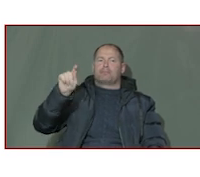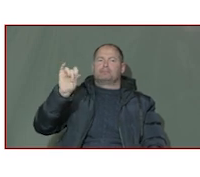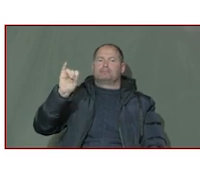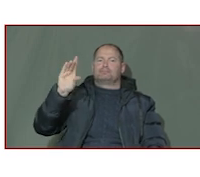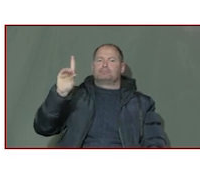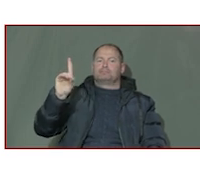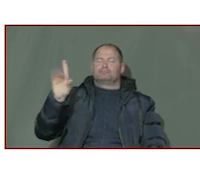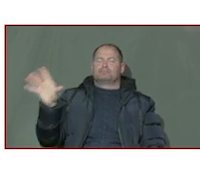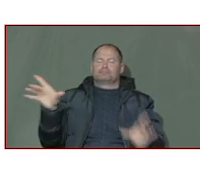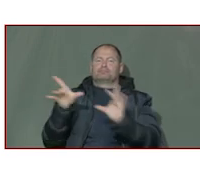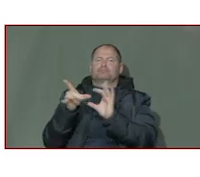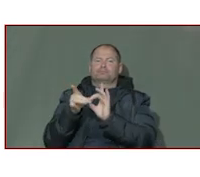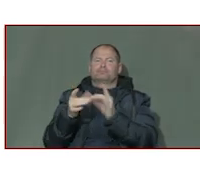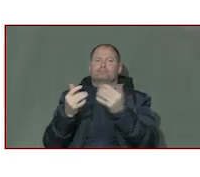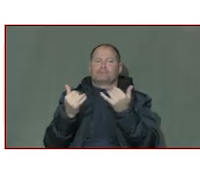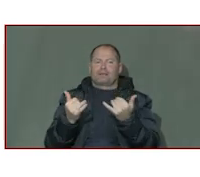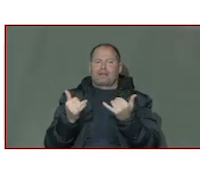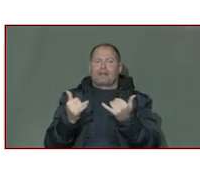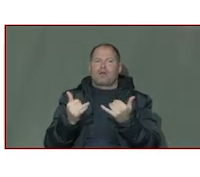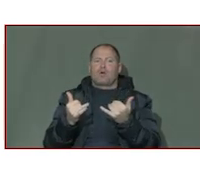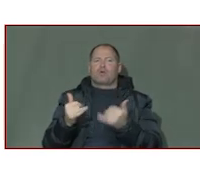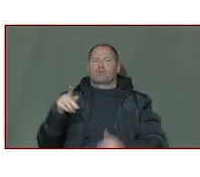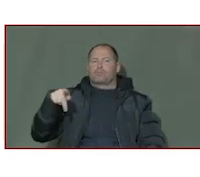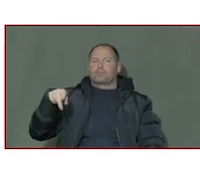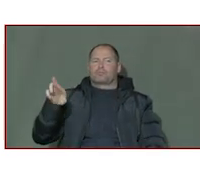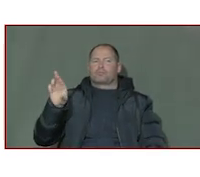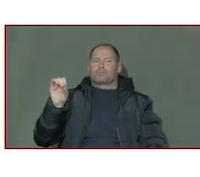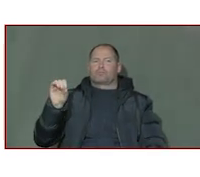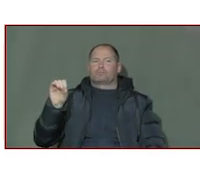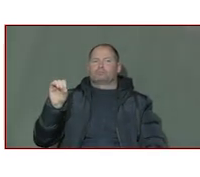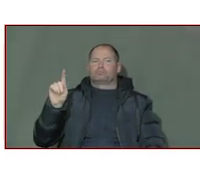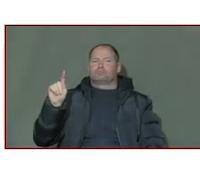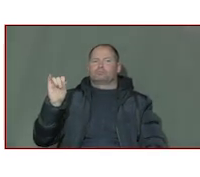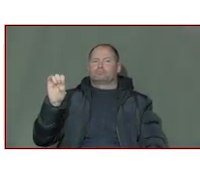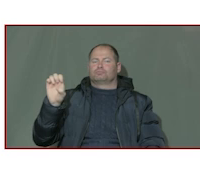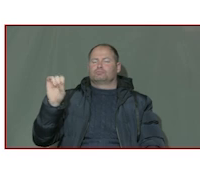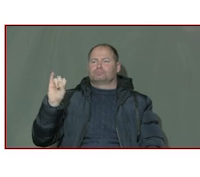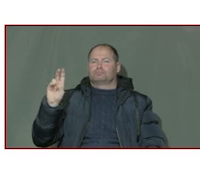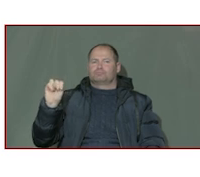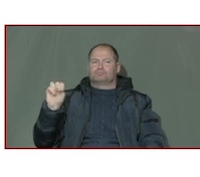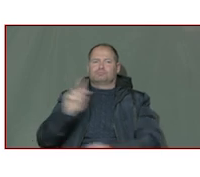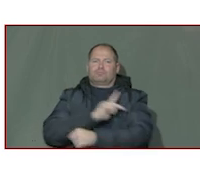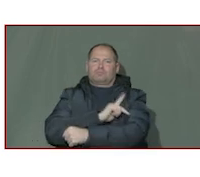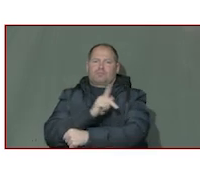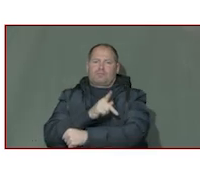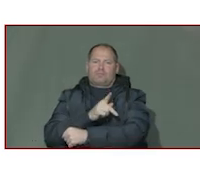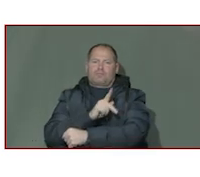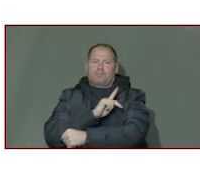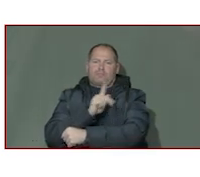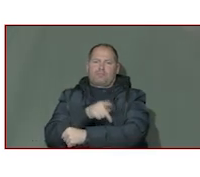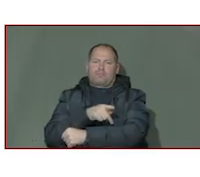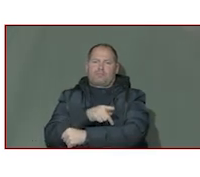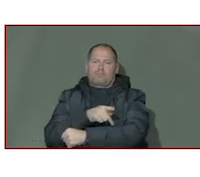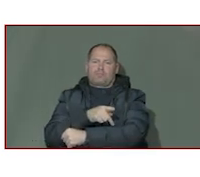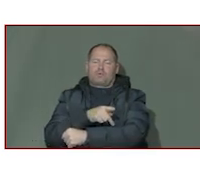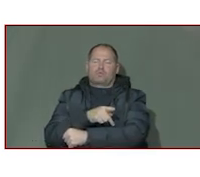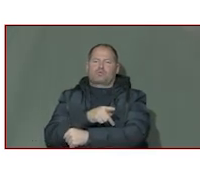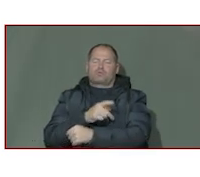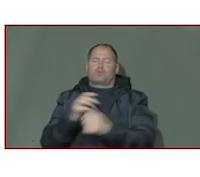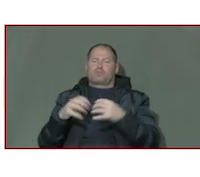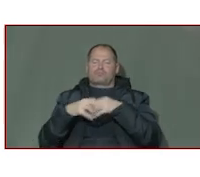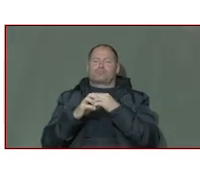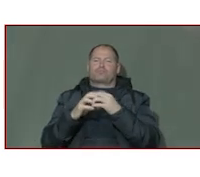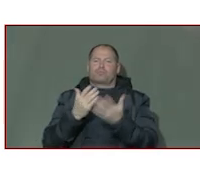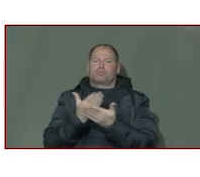To form the required protein. Not just to form a protein, to form the required protein. Now, the roles